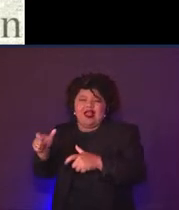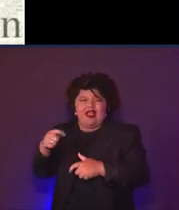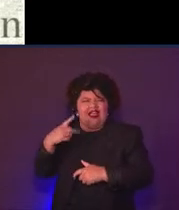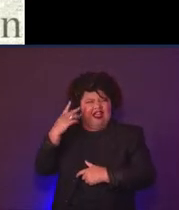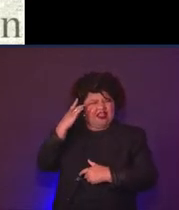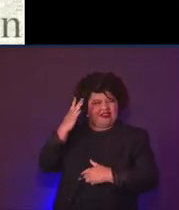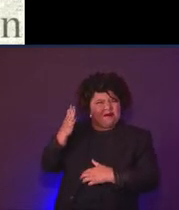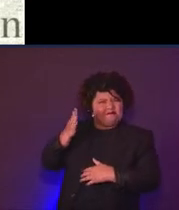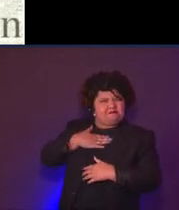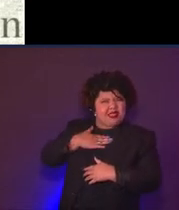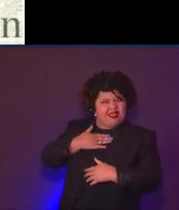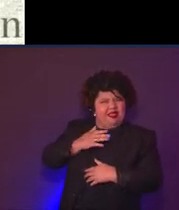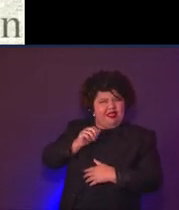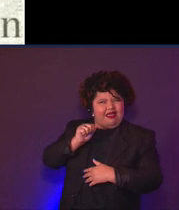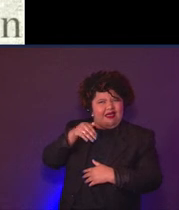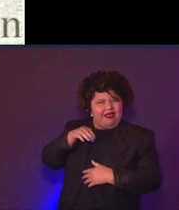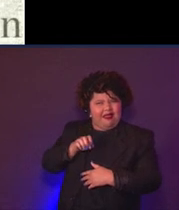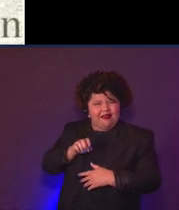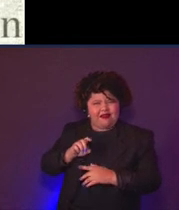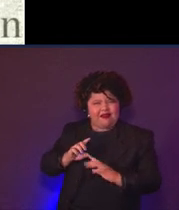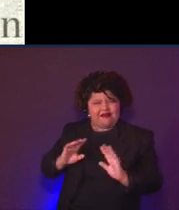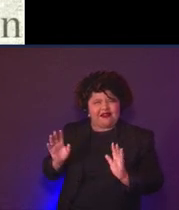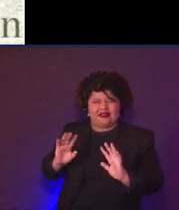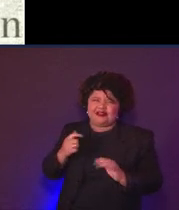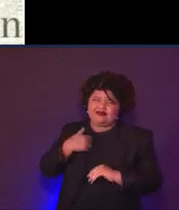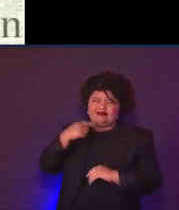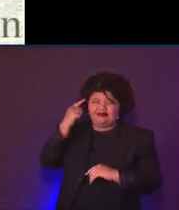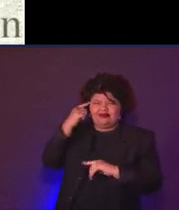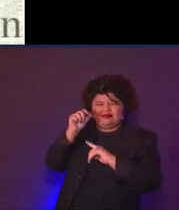I imagined that an Ami was like